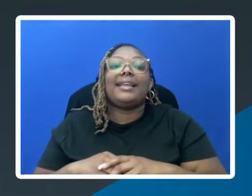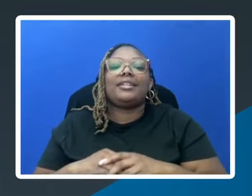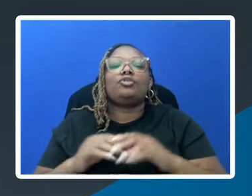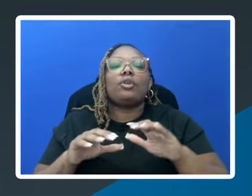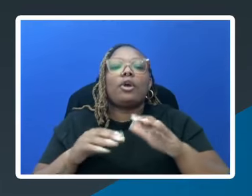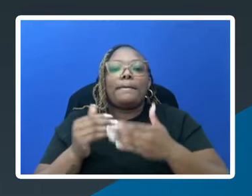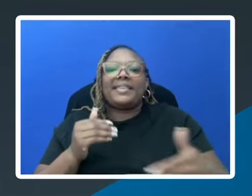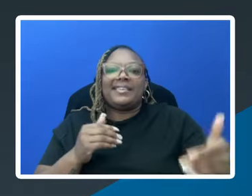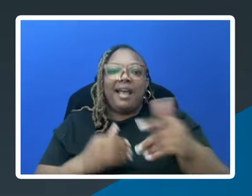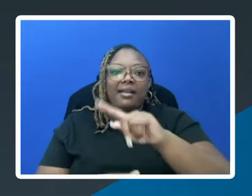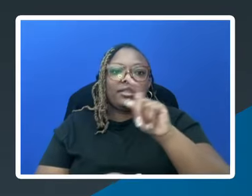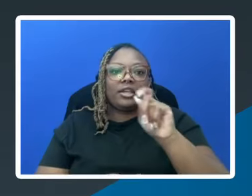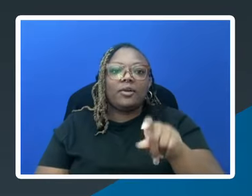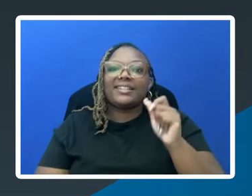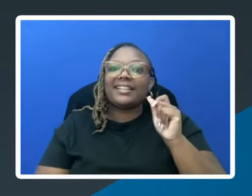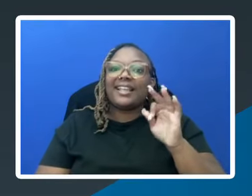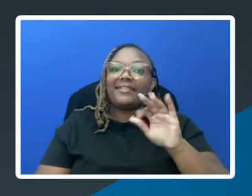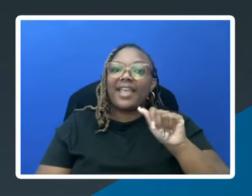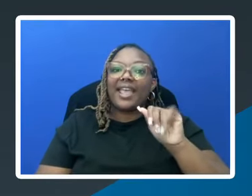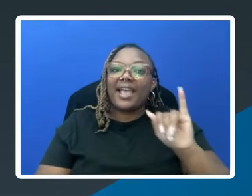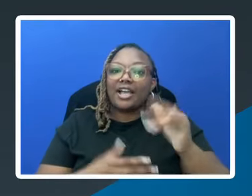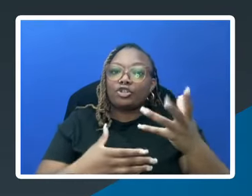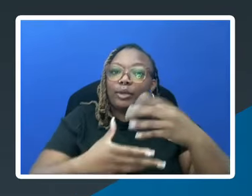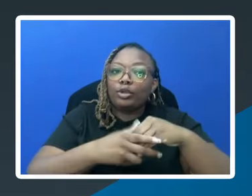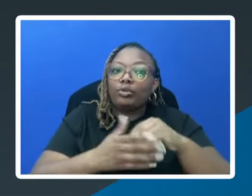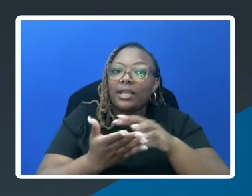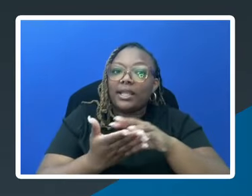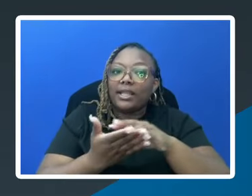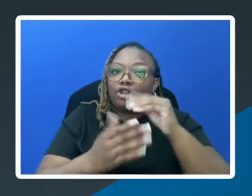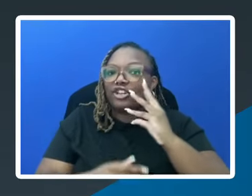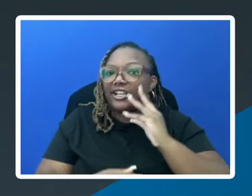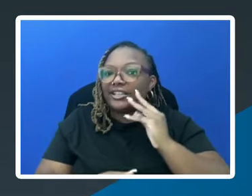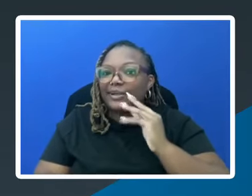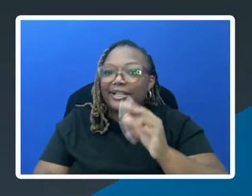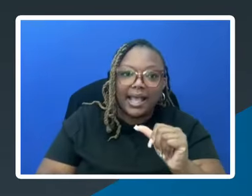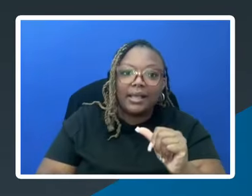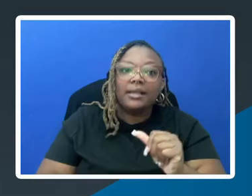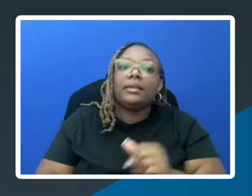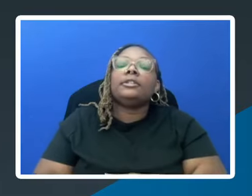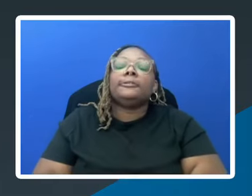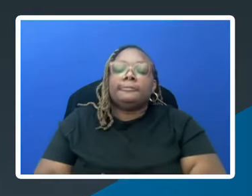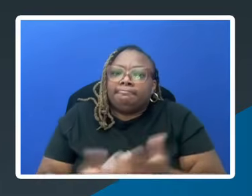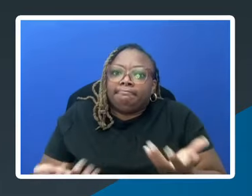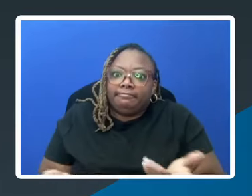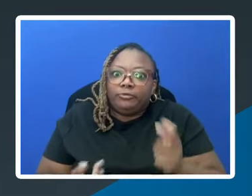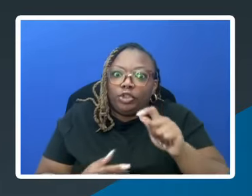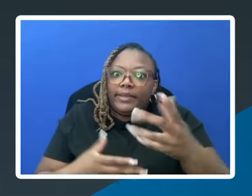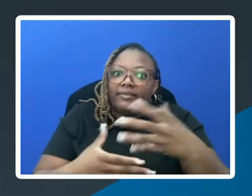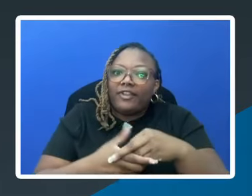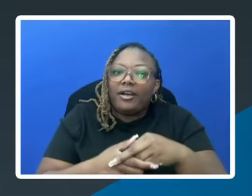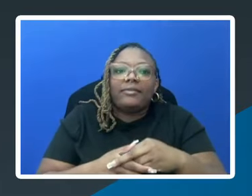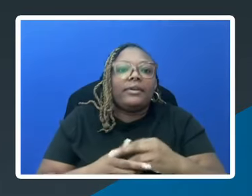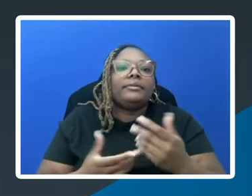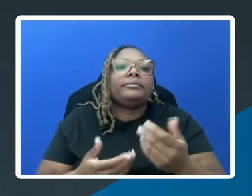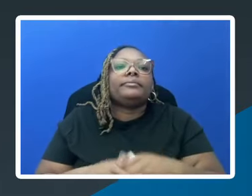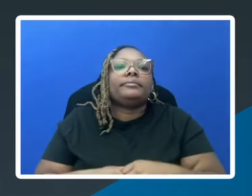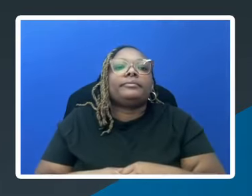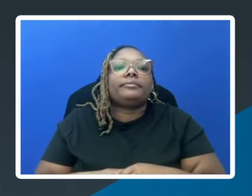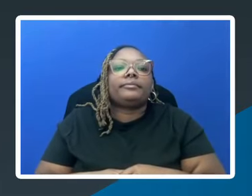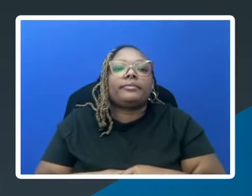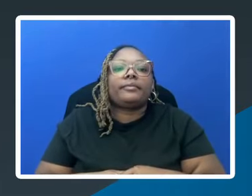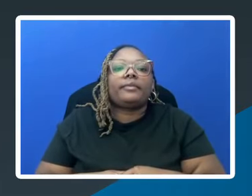if AI should be part of the learning experience or not. So you kind of just super bypass that. We're on the fast highway to AI